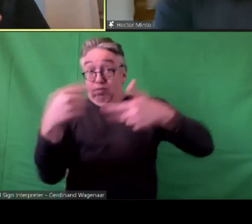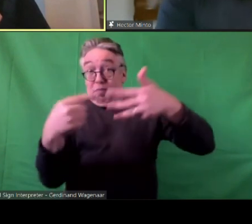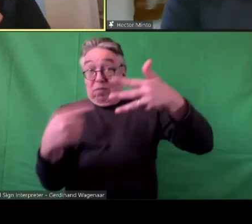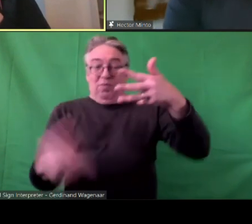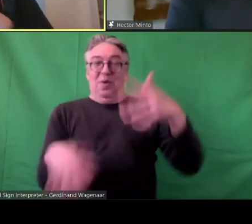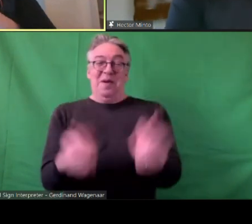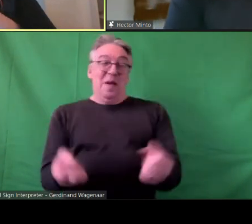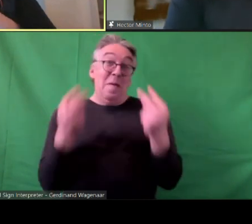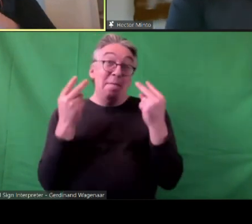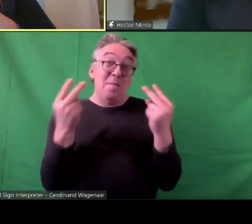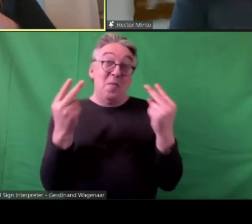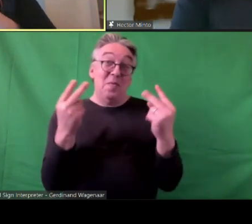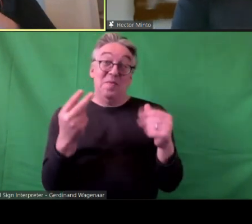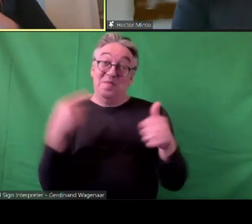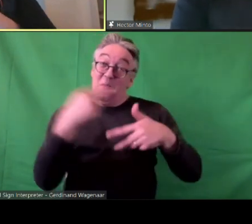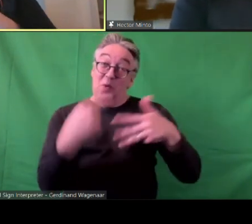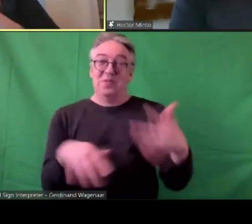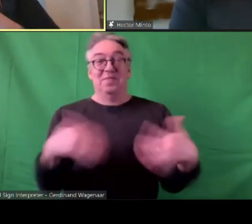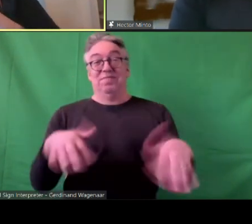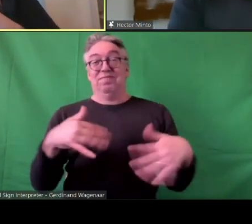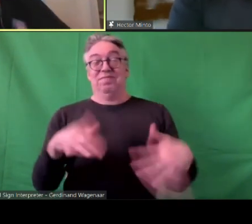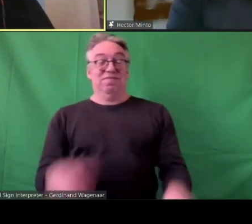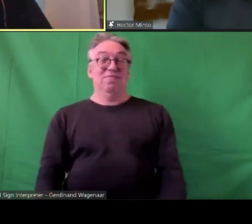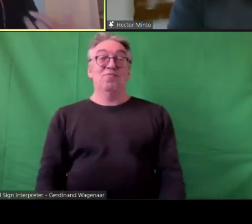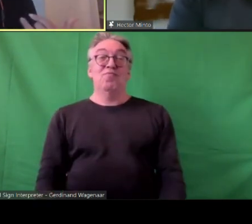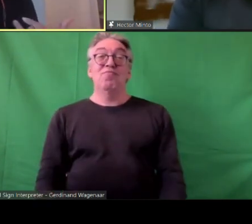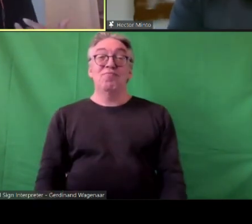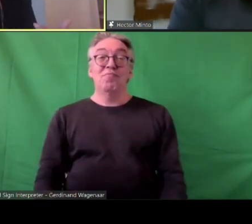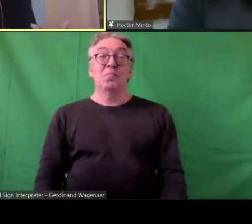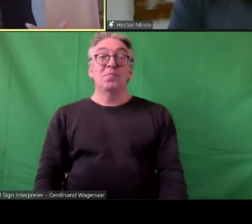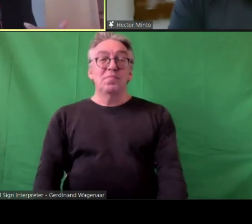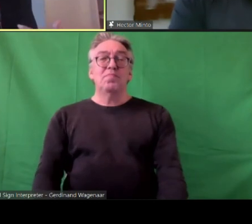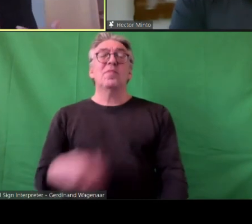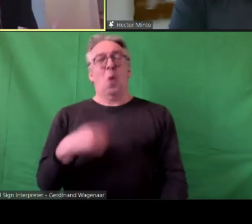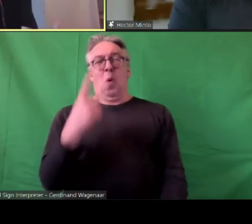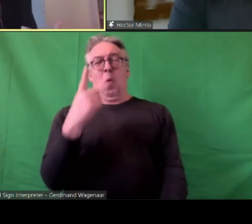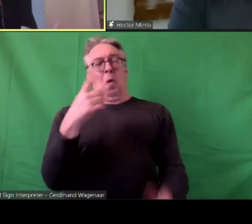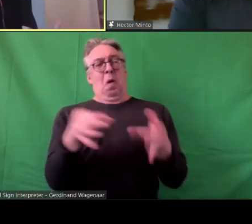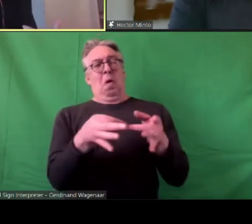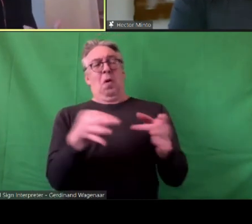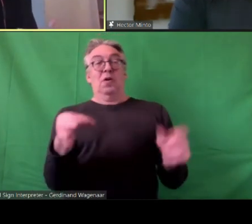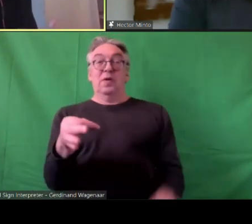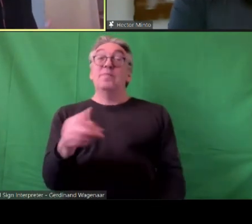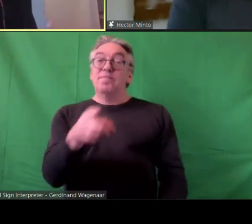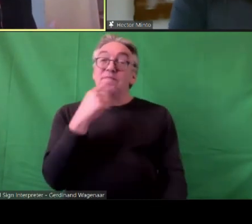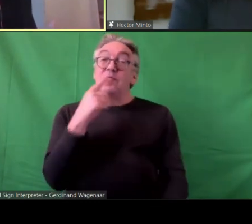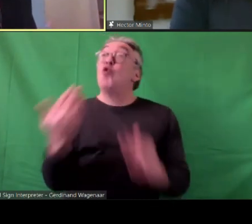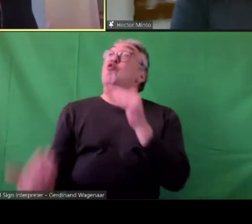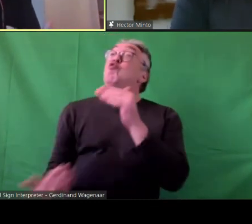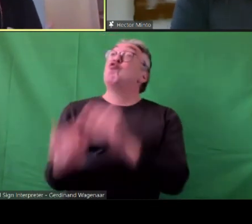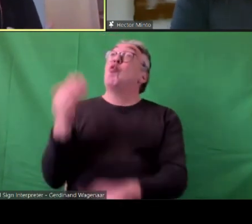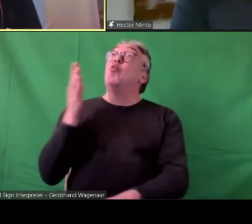points. I just want to flag that the new future of work, everybody should check that